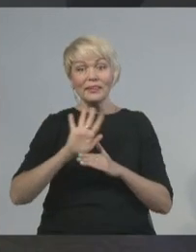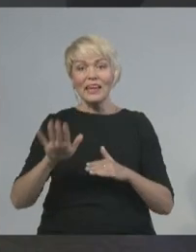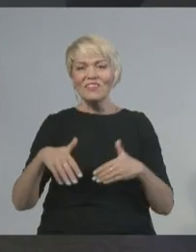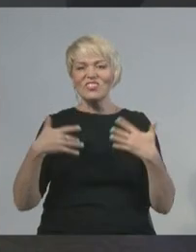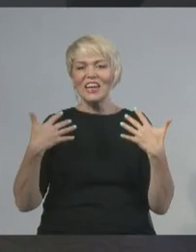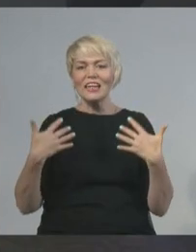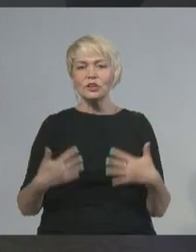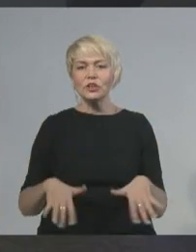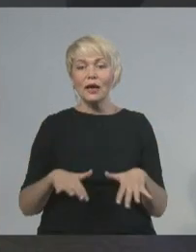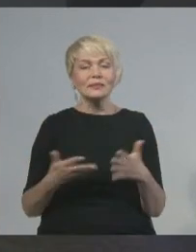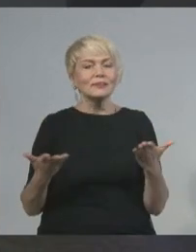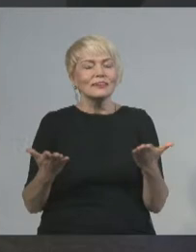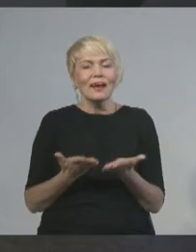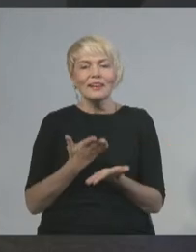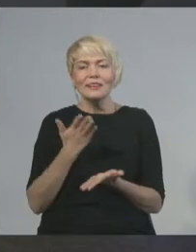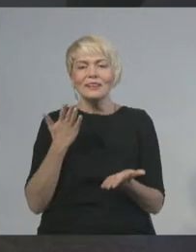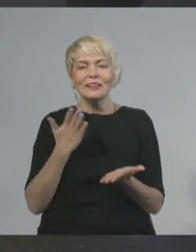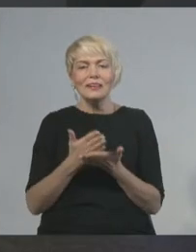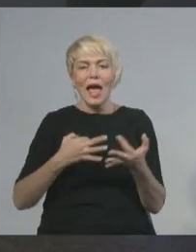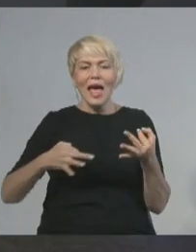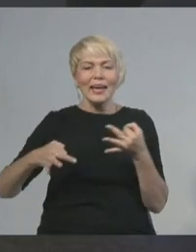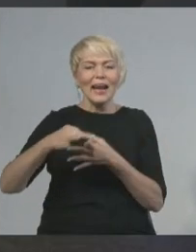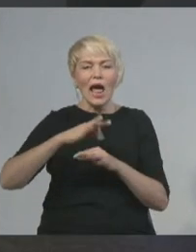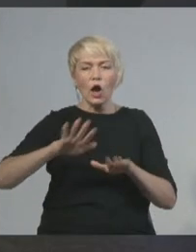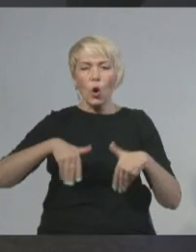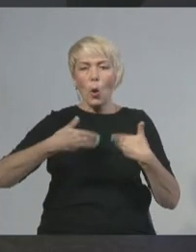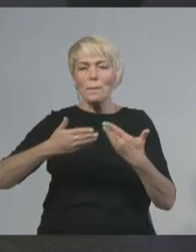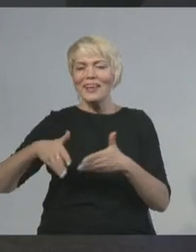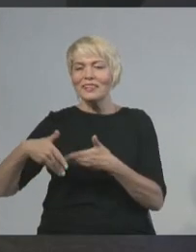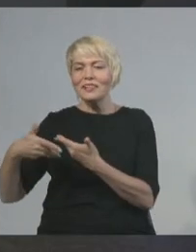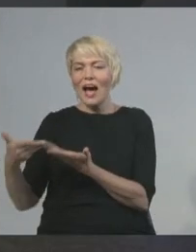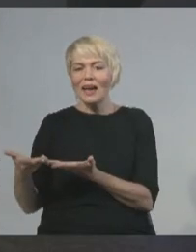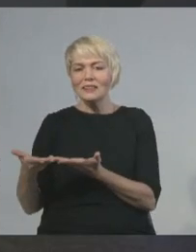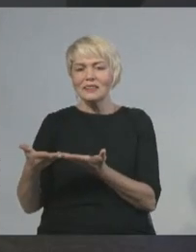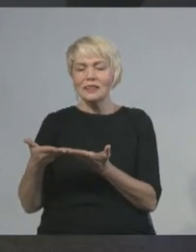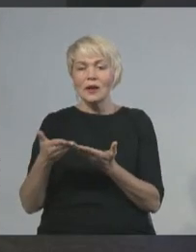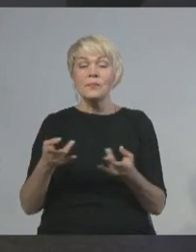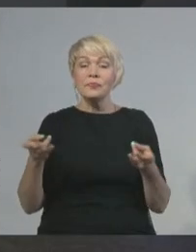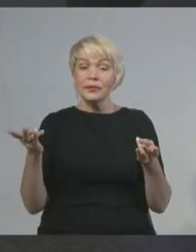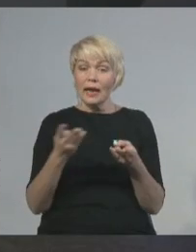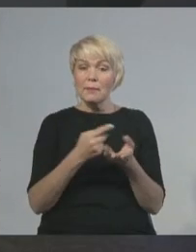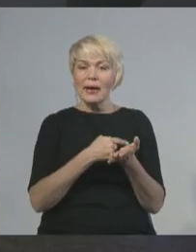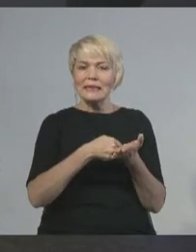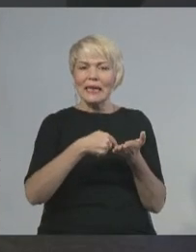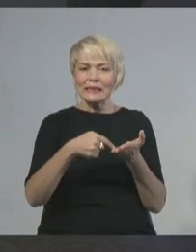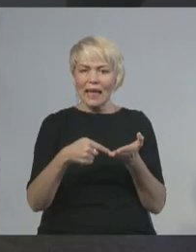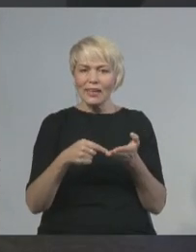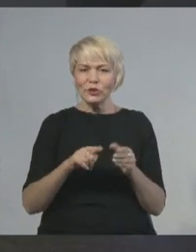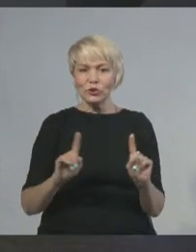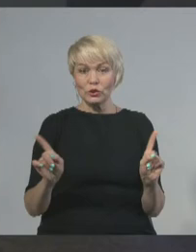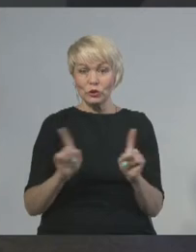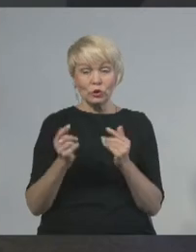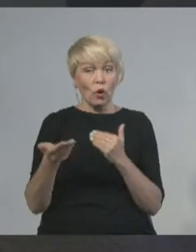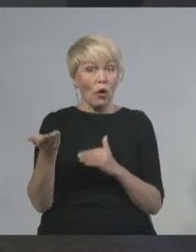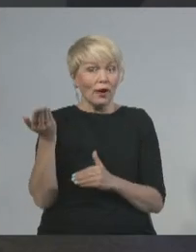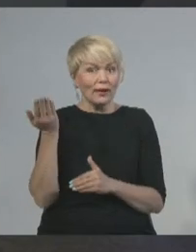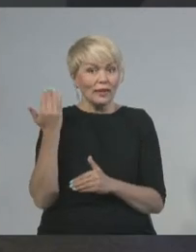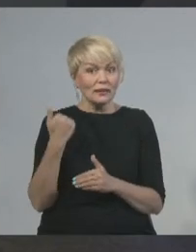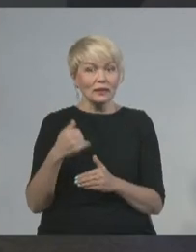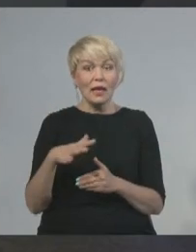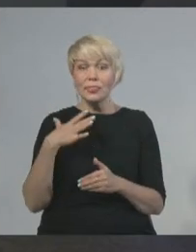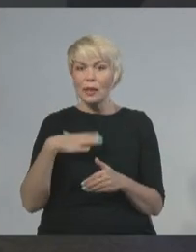this tempo and not to lose what will your recommendations be i should mention